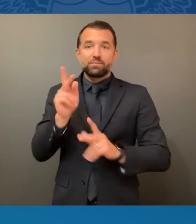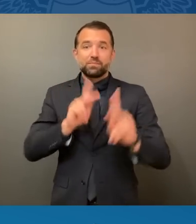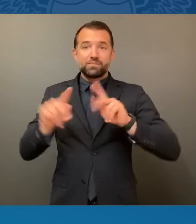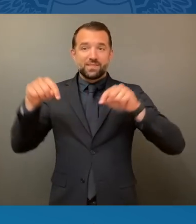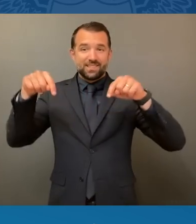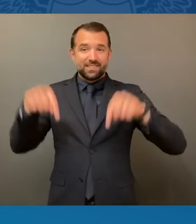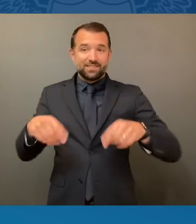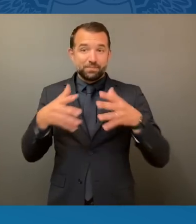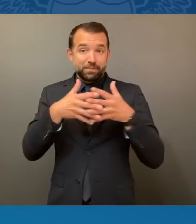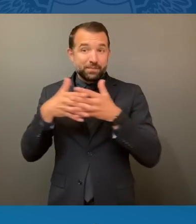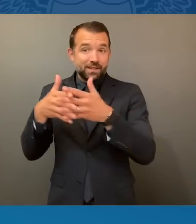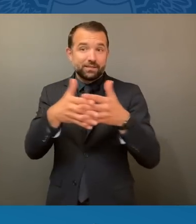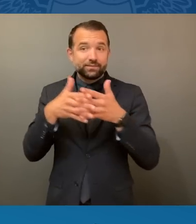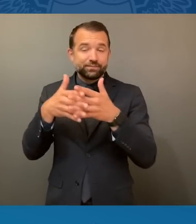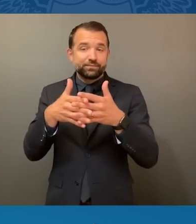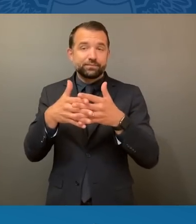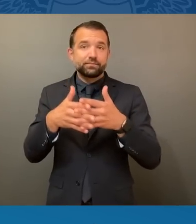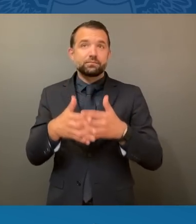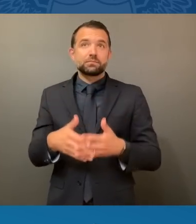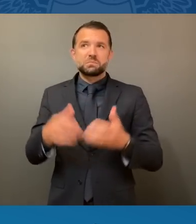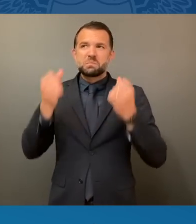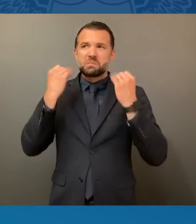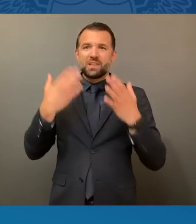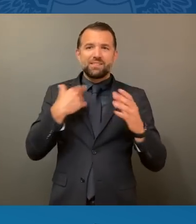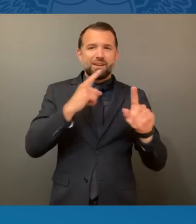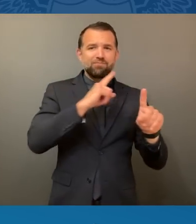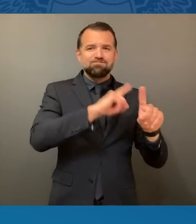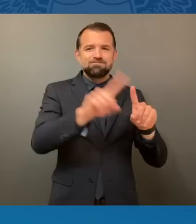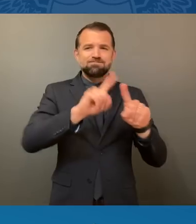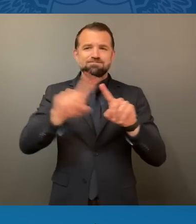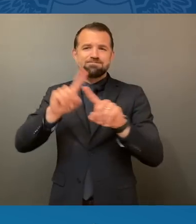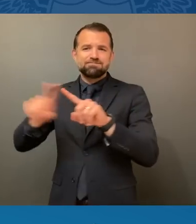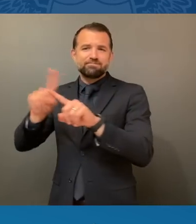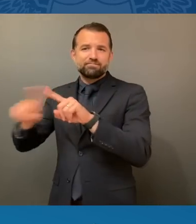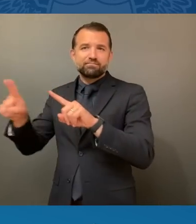it is in so very many ways a denial of opportunity.